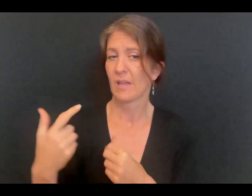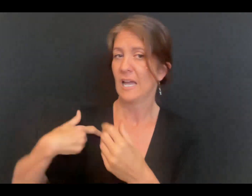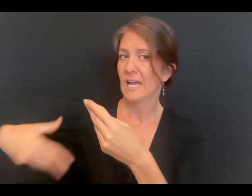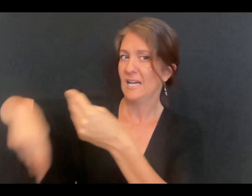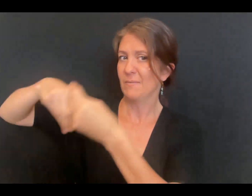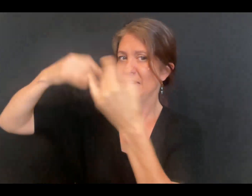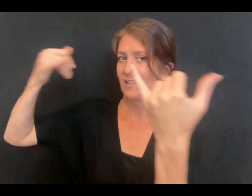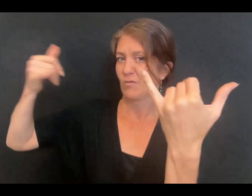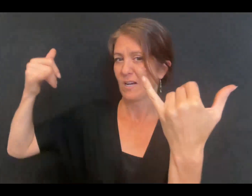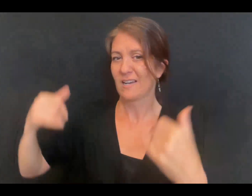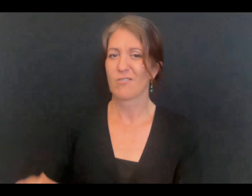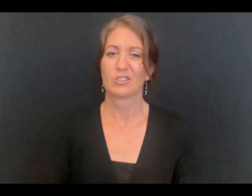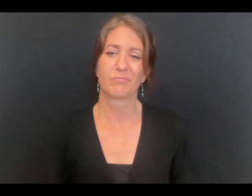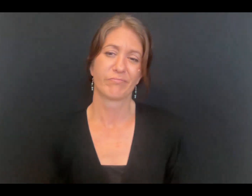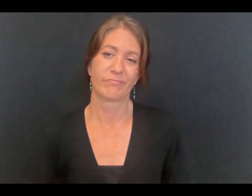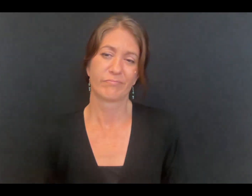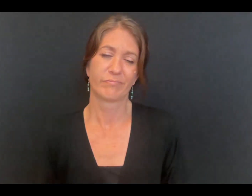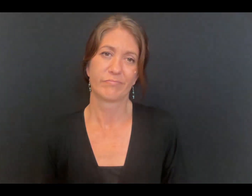now.